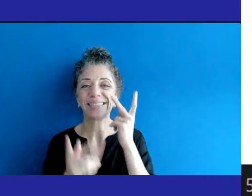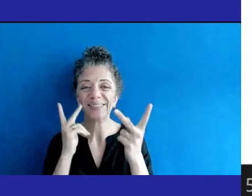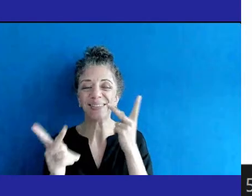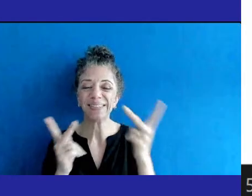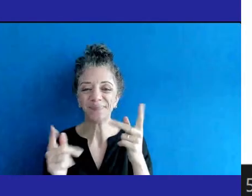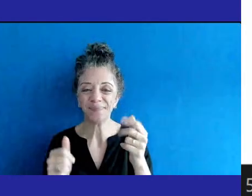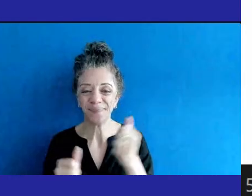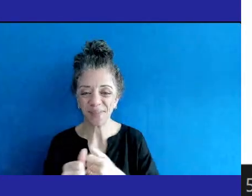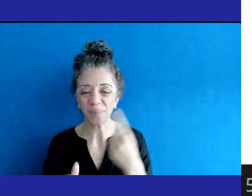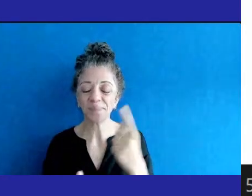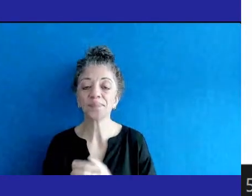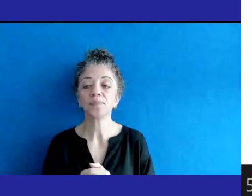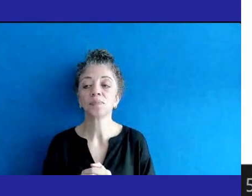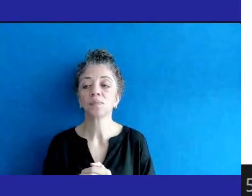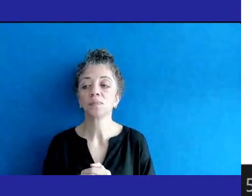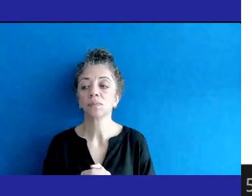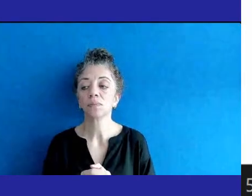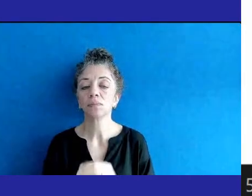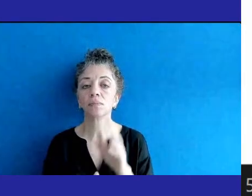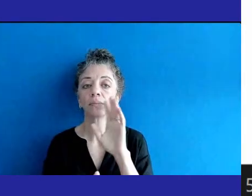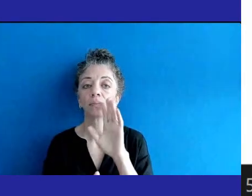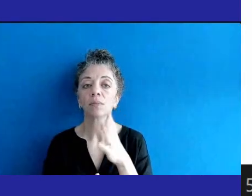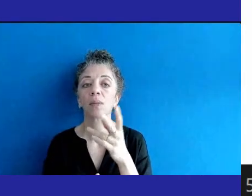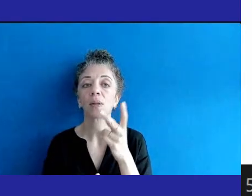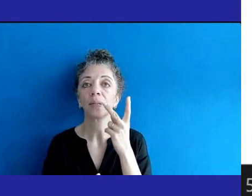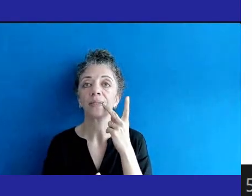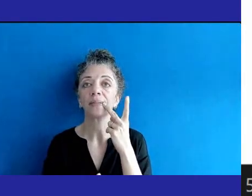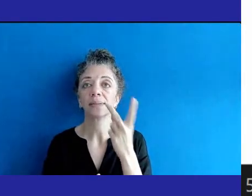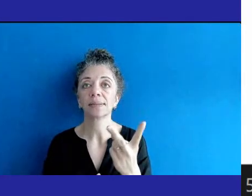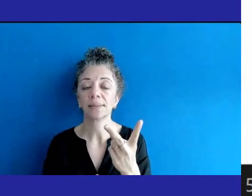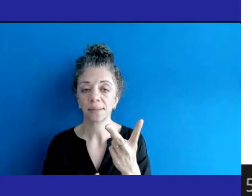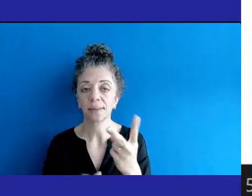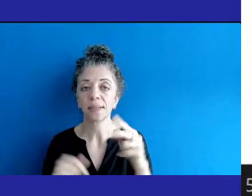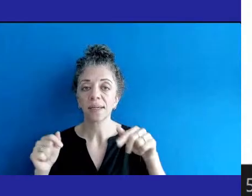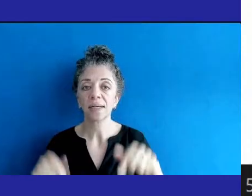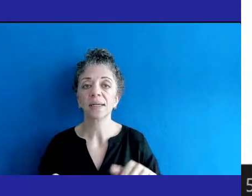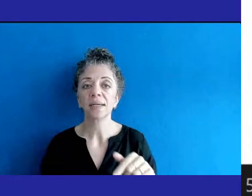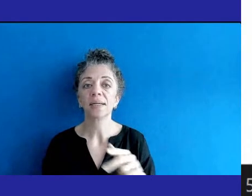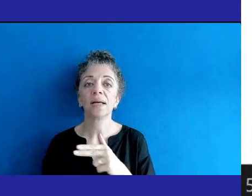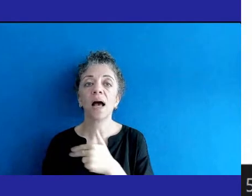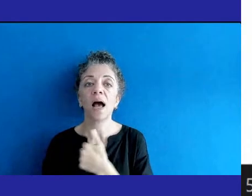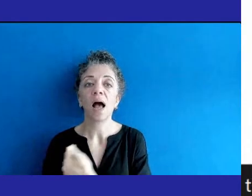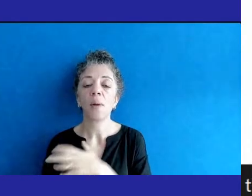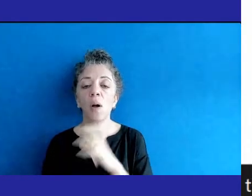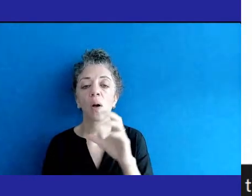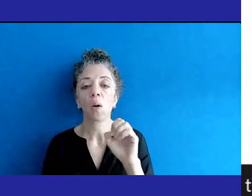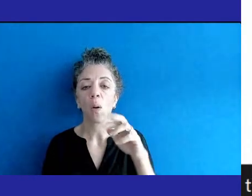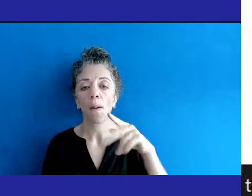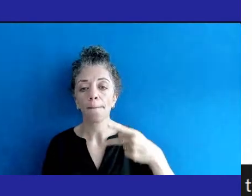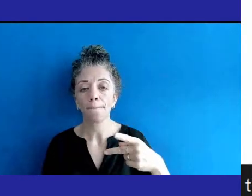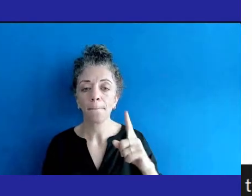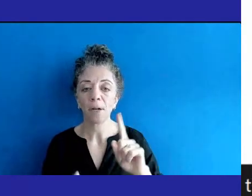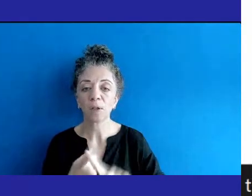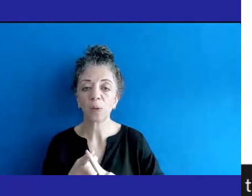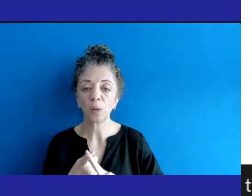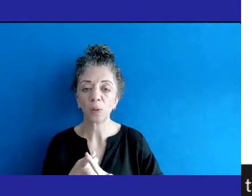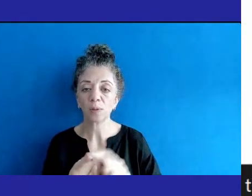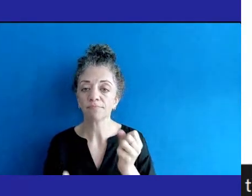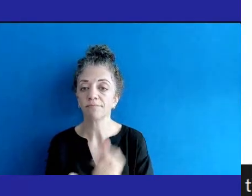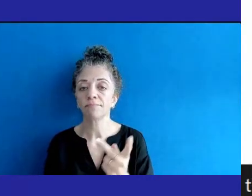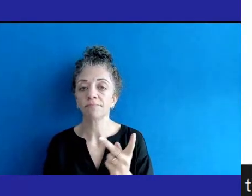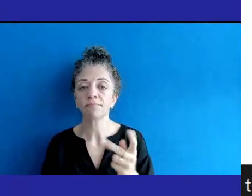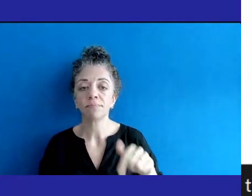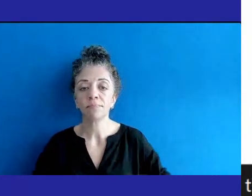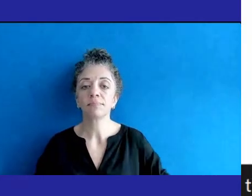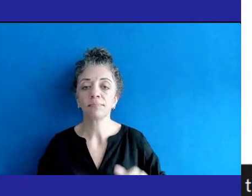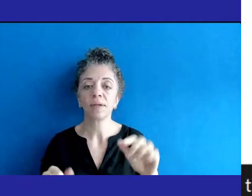record. Authorizing New York City Health and Hospitals Corporation, the system, to execute an affiliation agreement, the affiliation agreement,